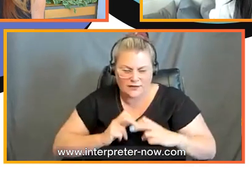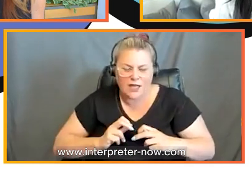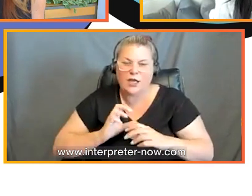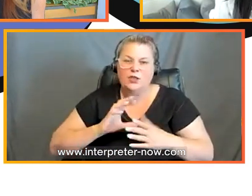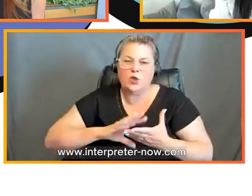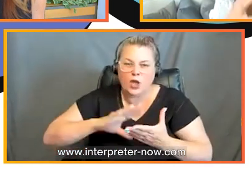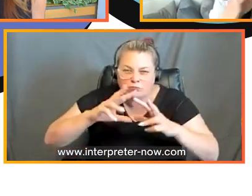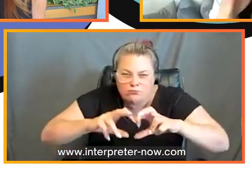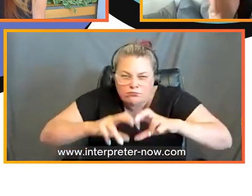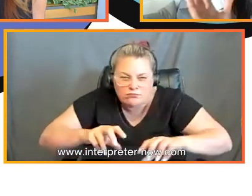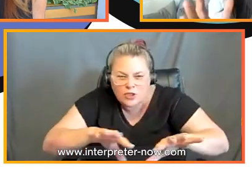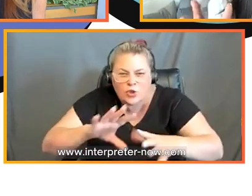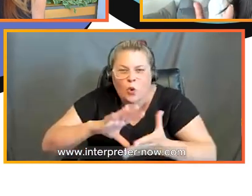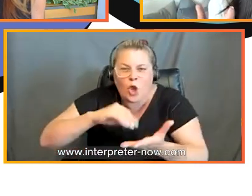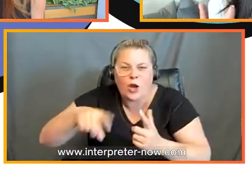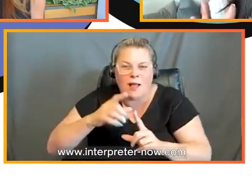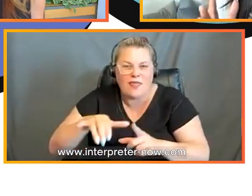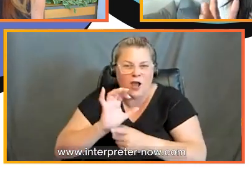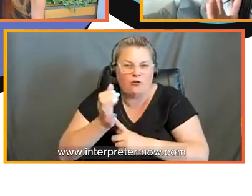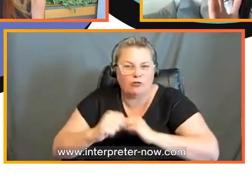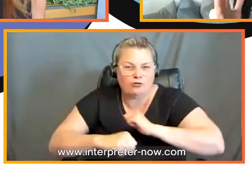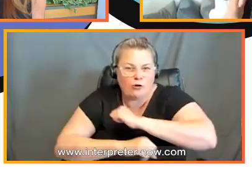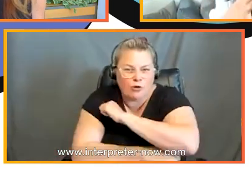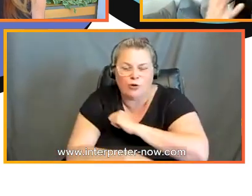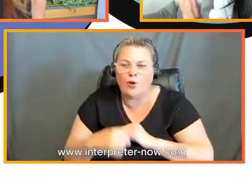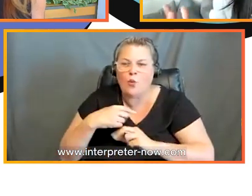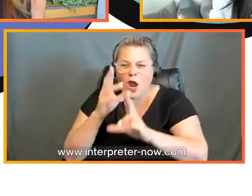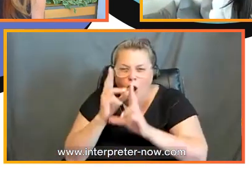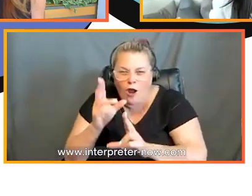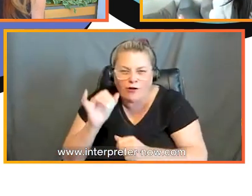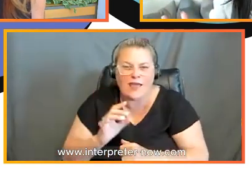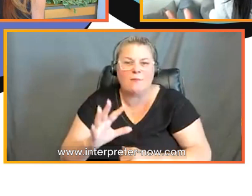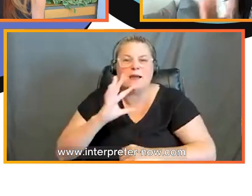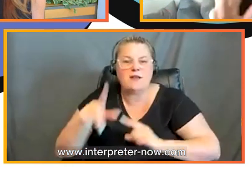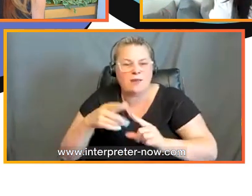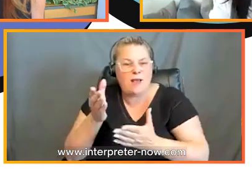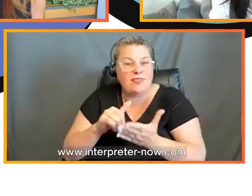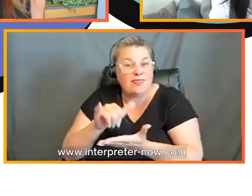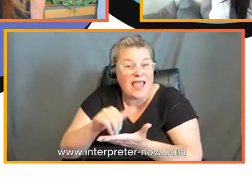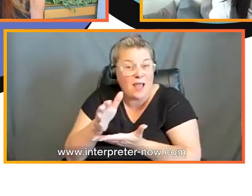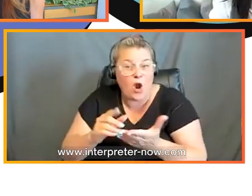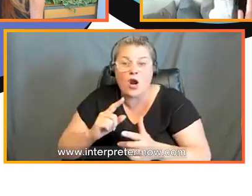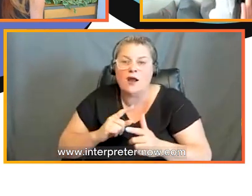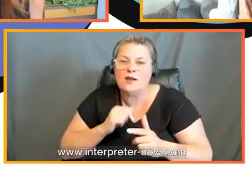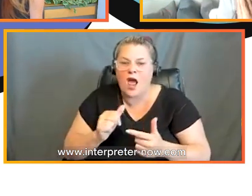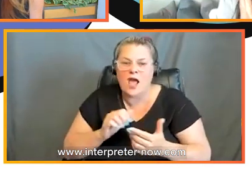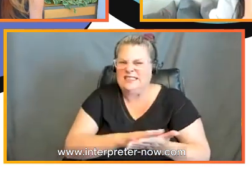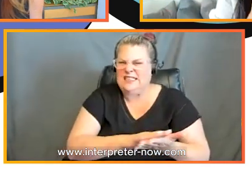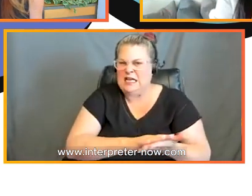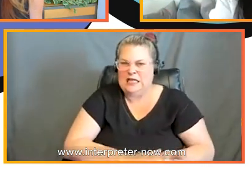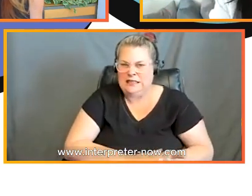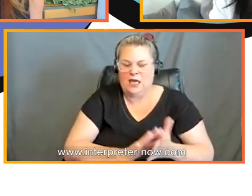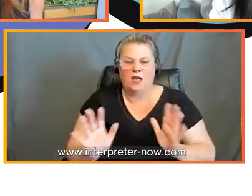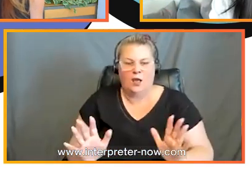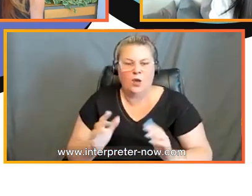it. We honor the cultural root of it in the tradition by talking about that aspect, not sanitizing. We